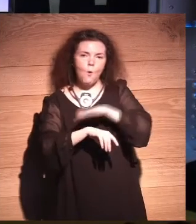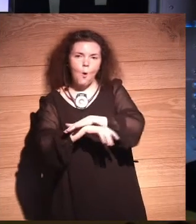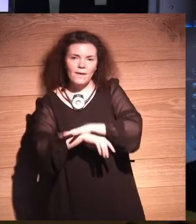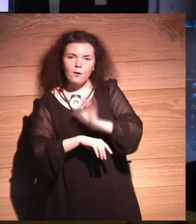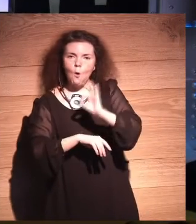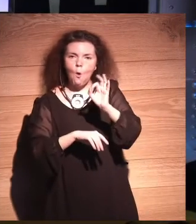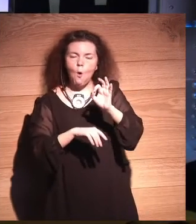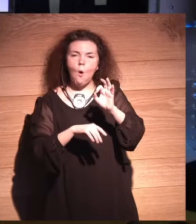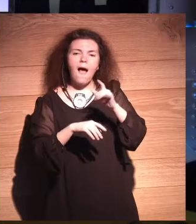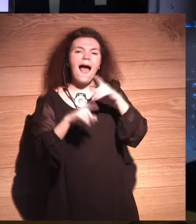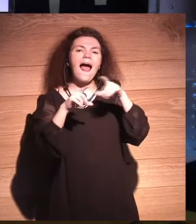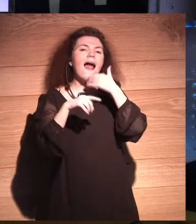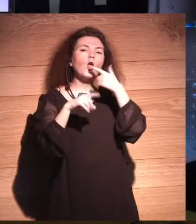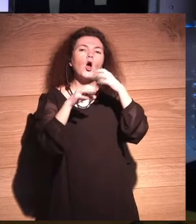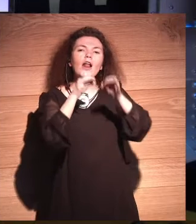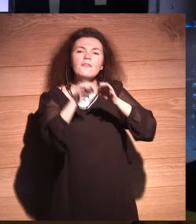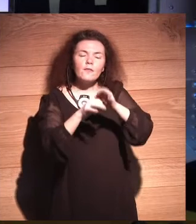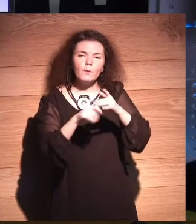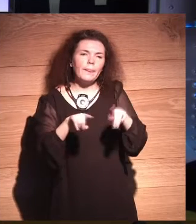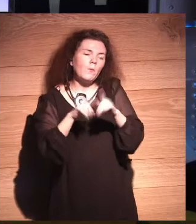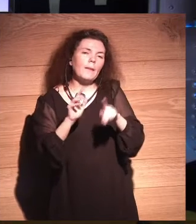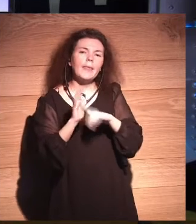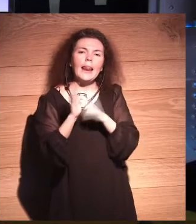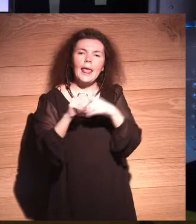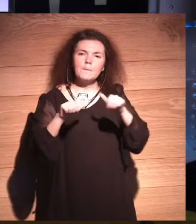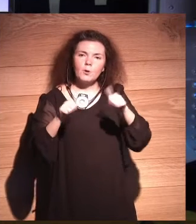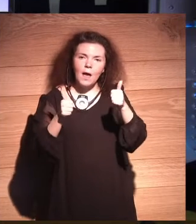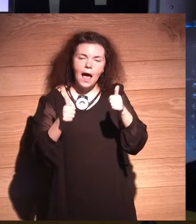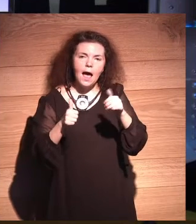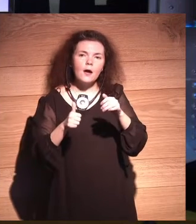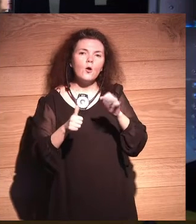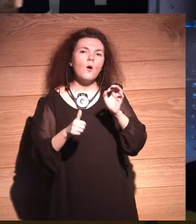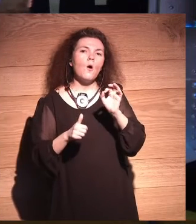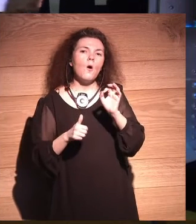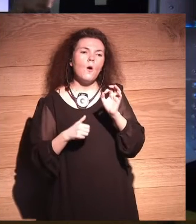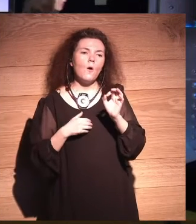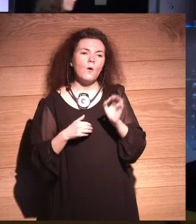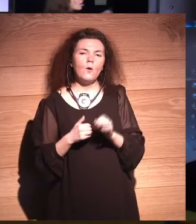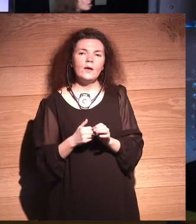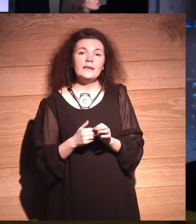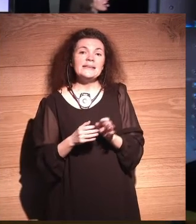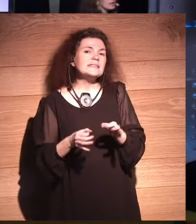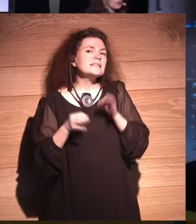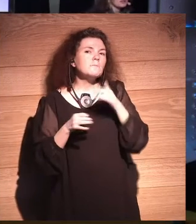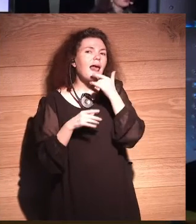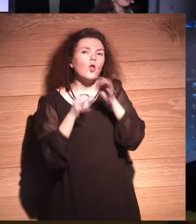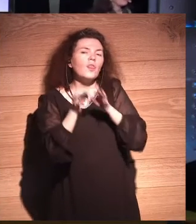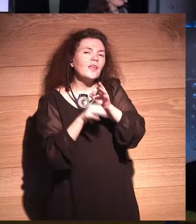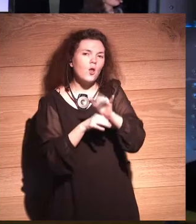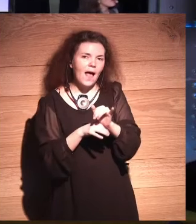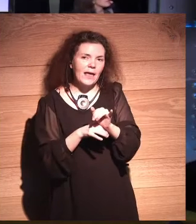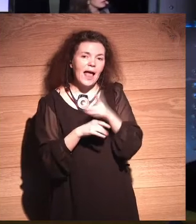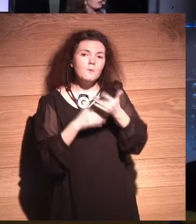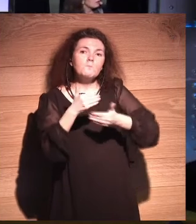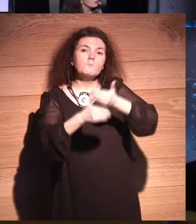whether you're making a law or a policy or a regulation, there's a cycle, there's a process. There's a process that begins simply with understanding what's the